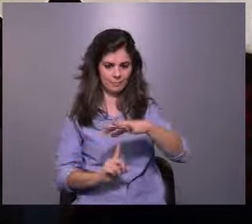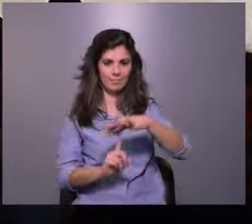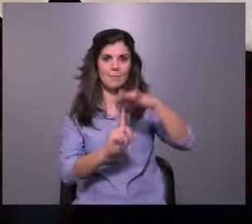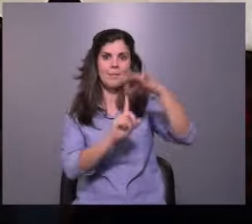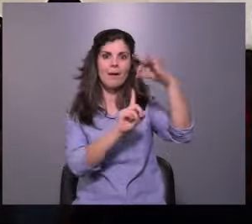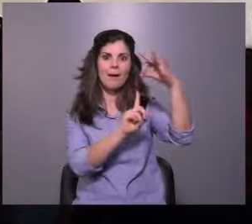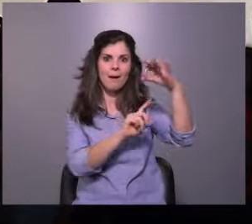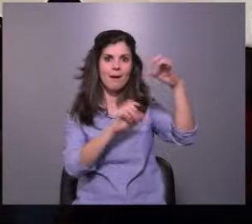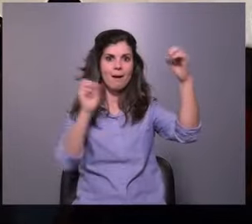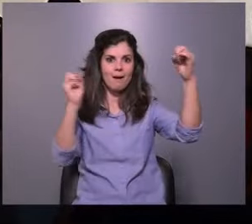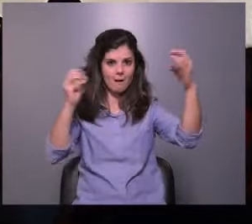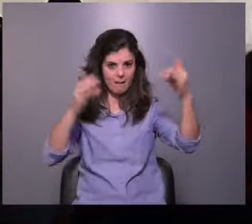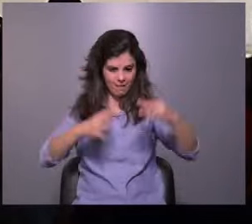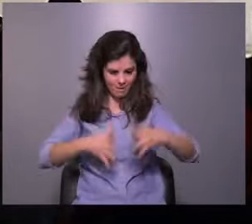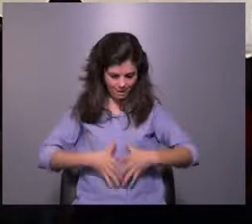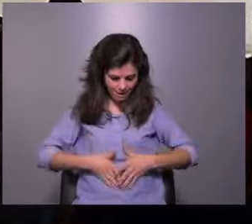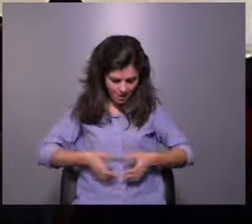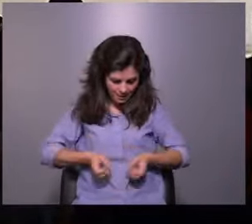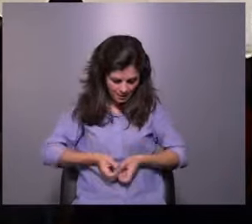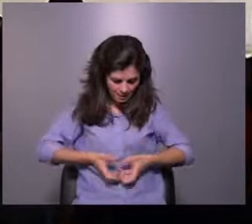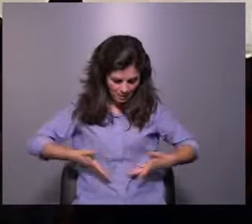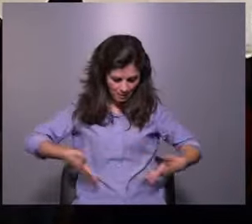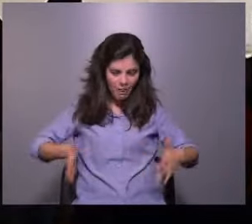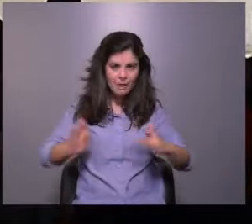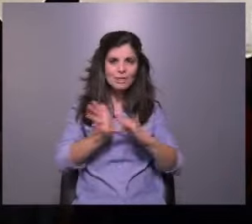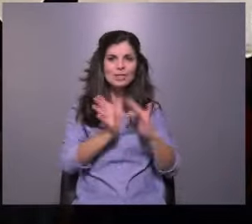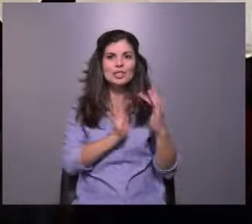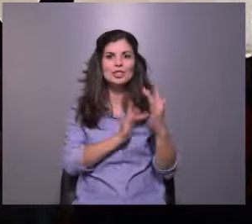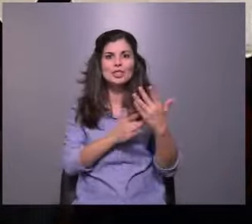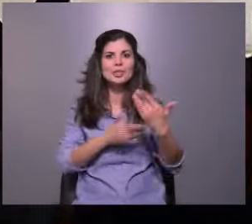Jesus.